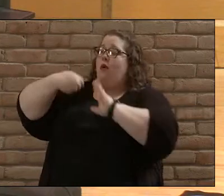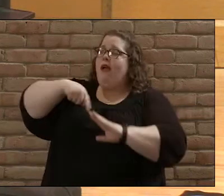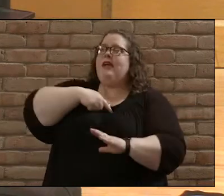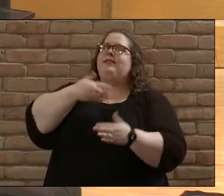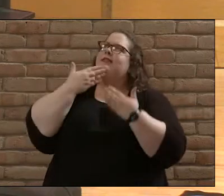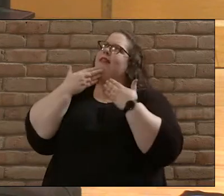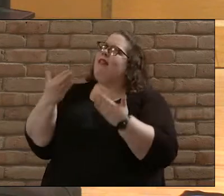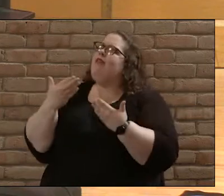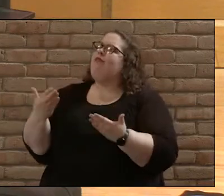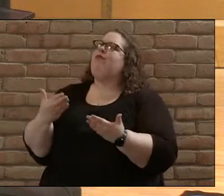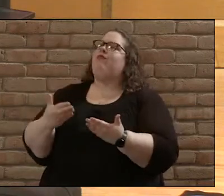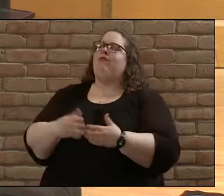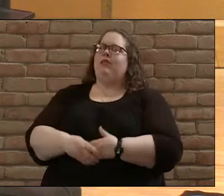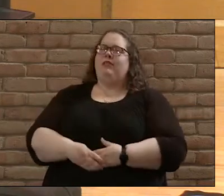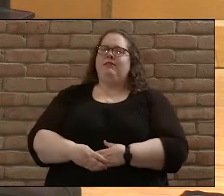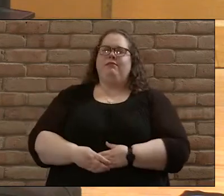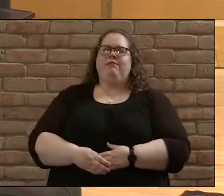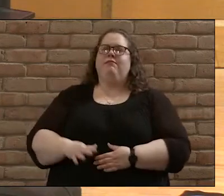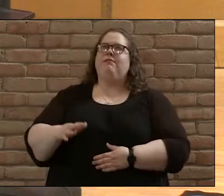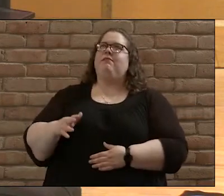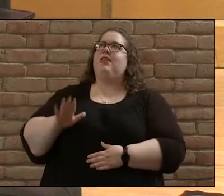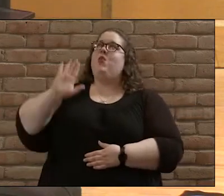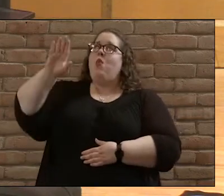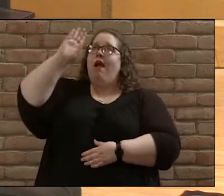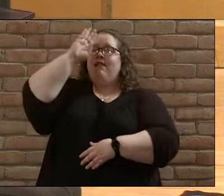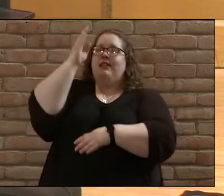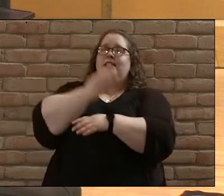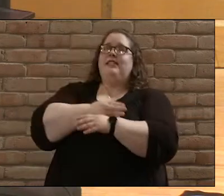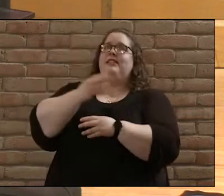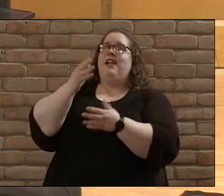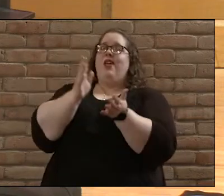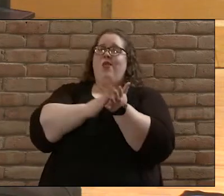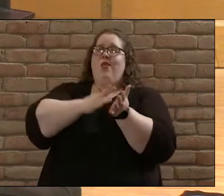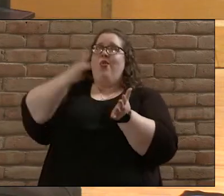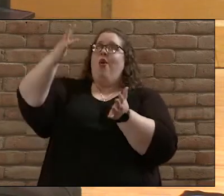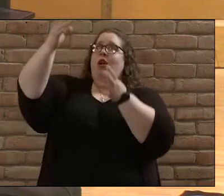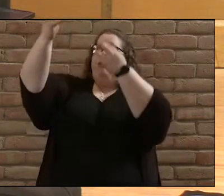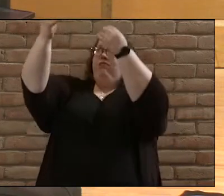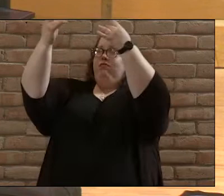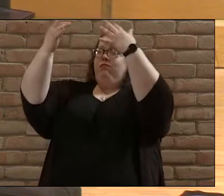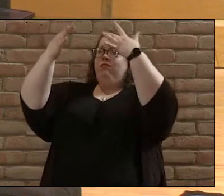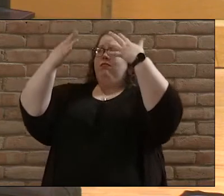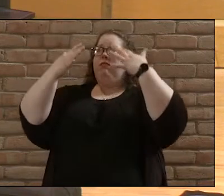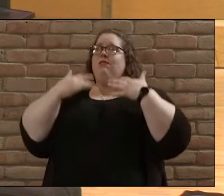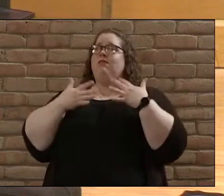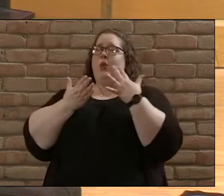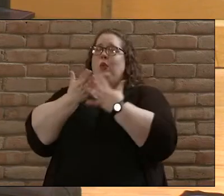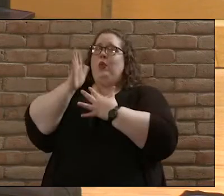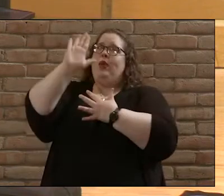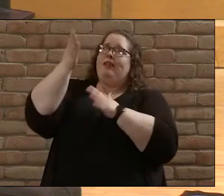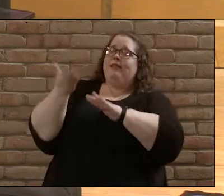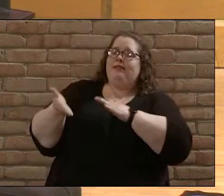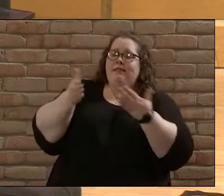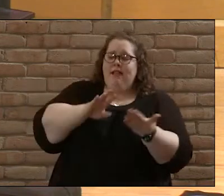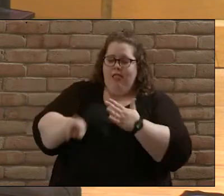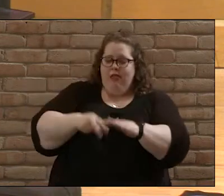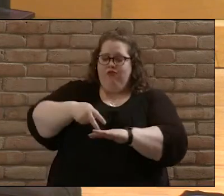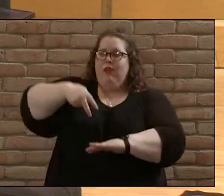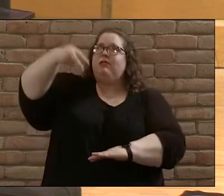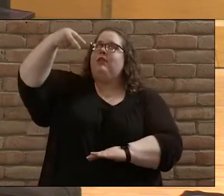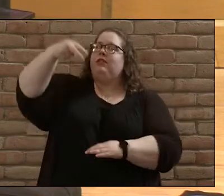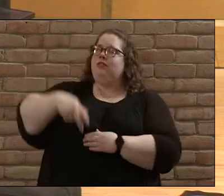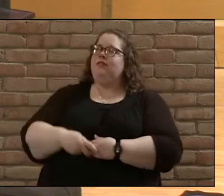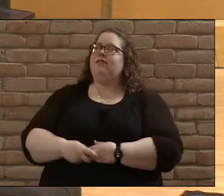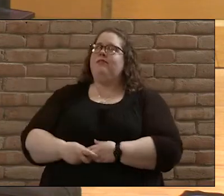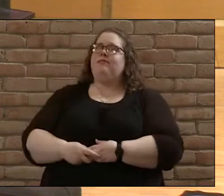glory that your Son has gotten through us by his death and resurrection. We pray that each and every day you